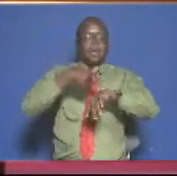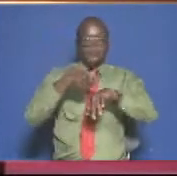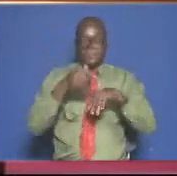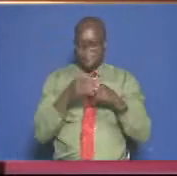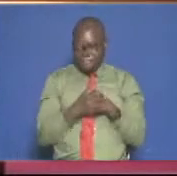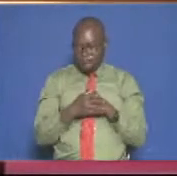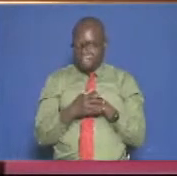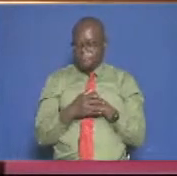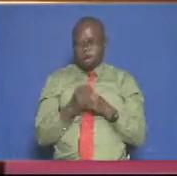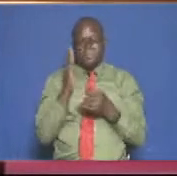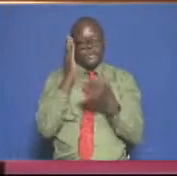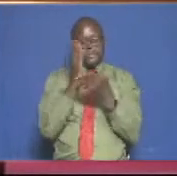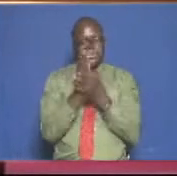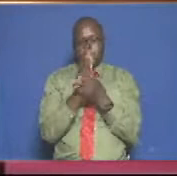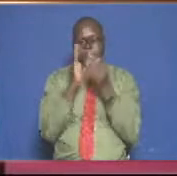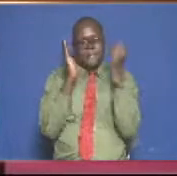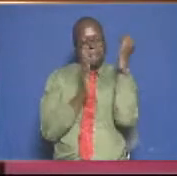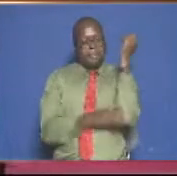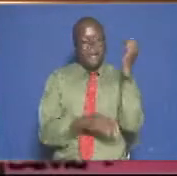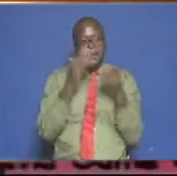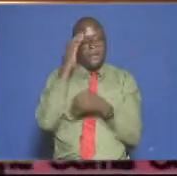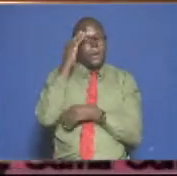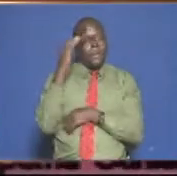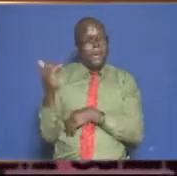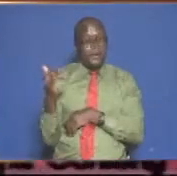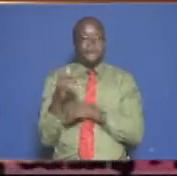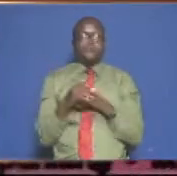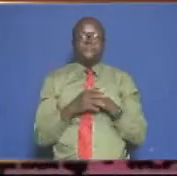it is so saddening that